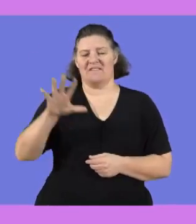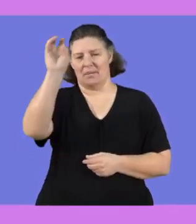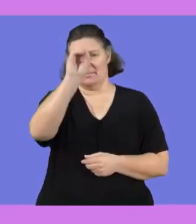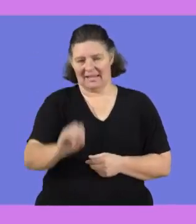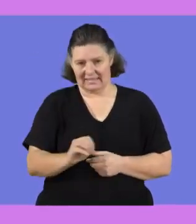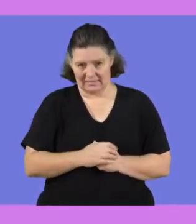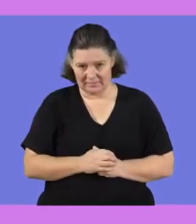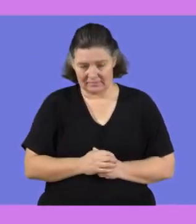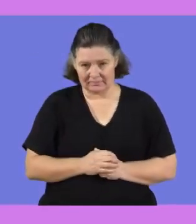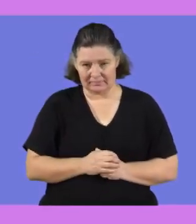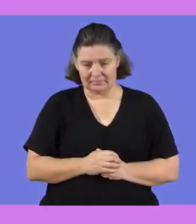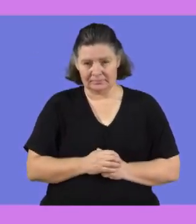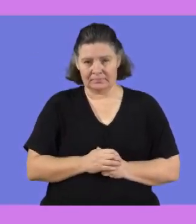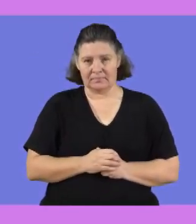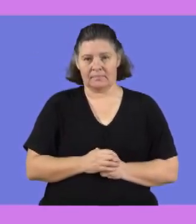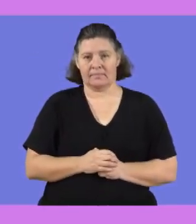25%.